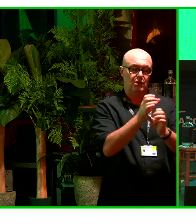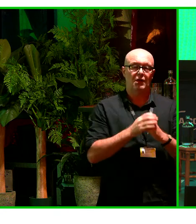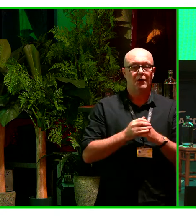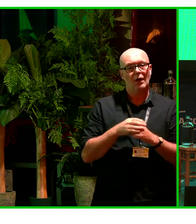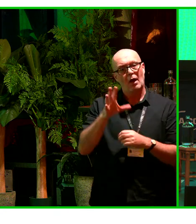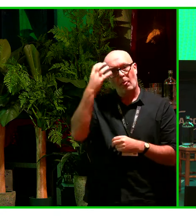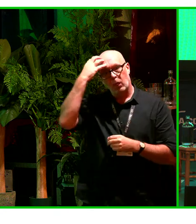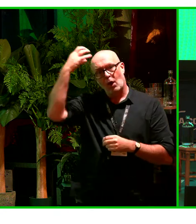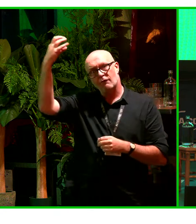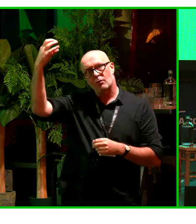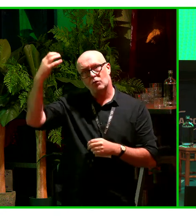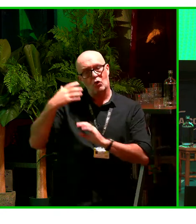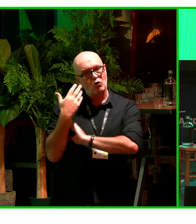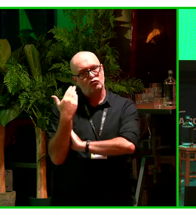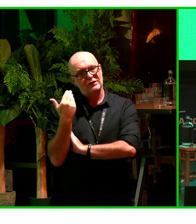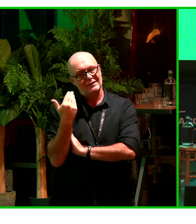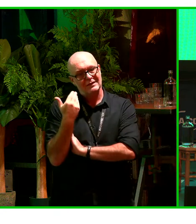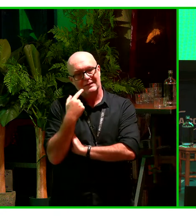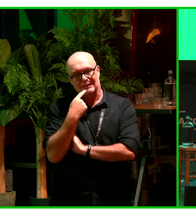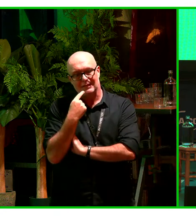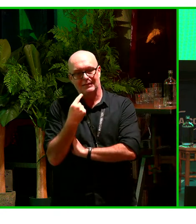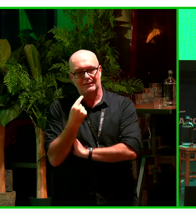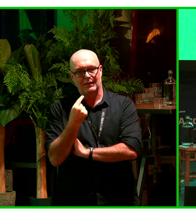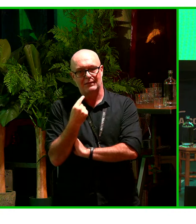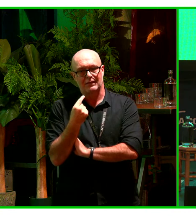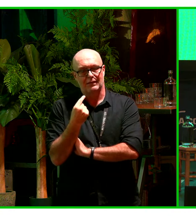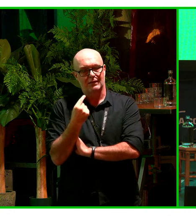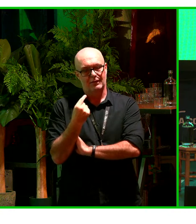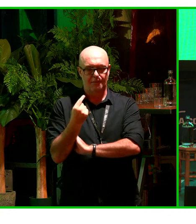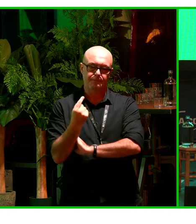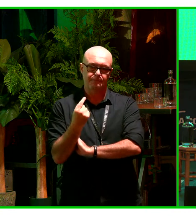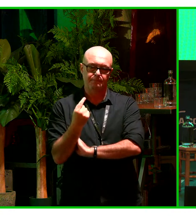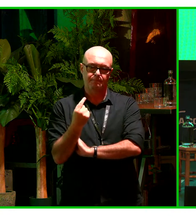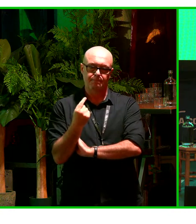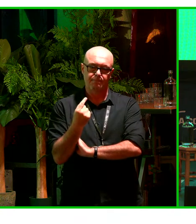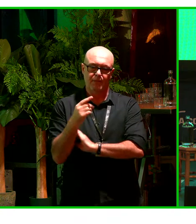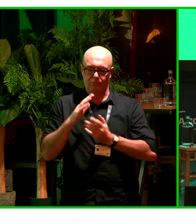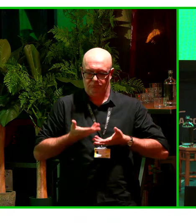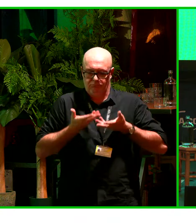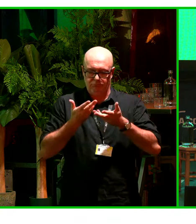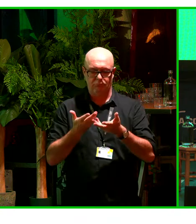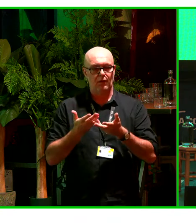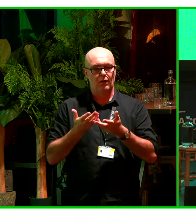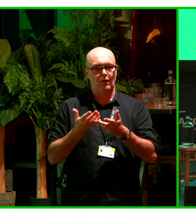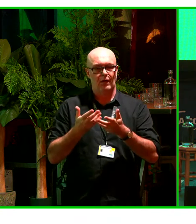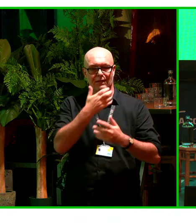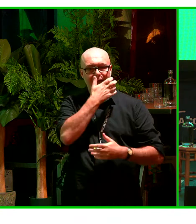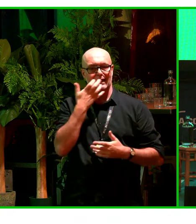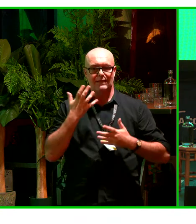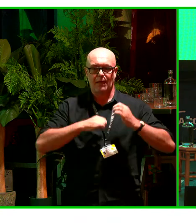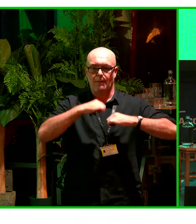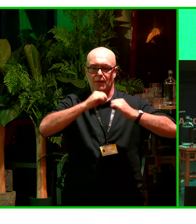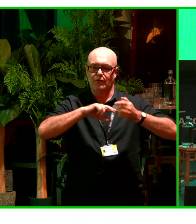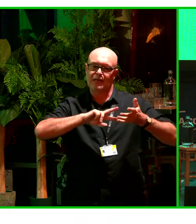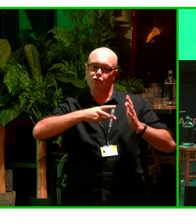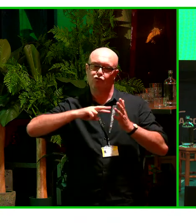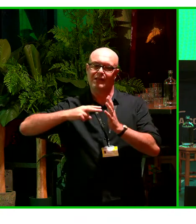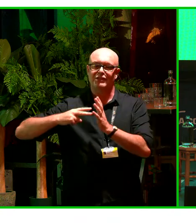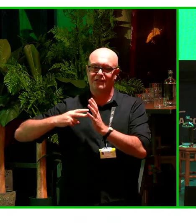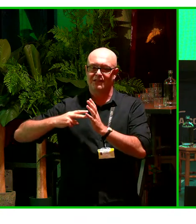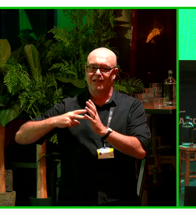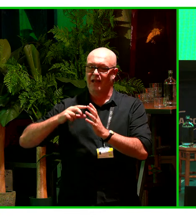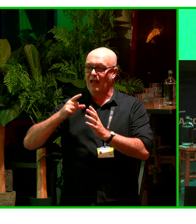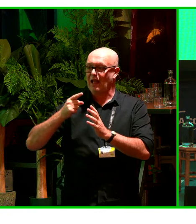government has recently issued, a couple of weeks ago, its heat and building strategy, and they're putting